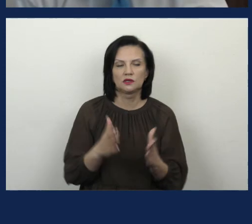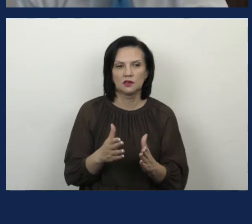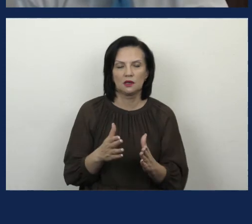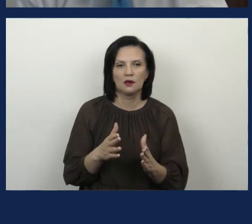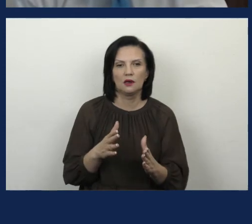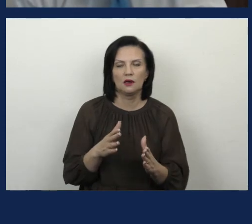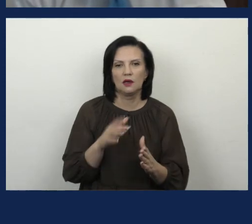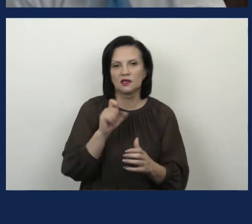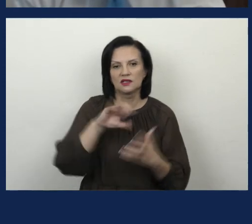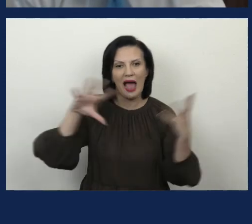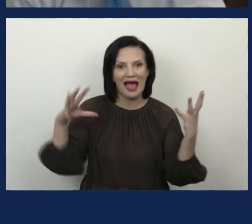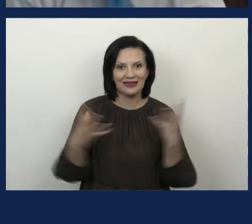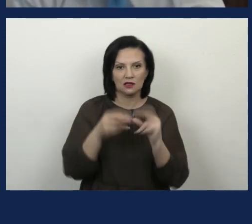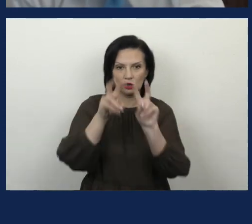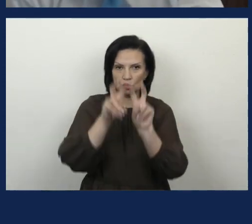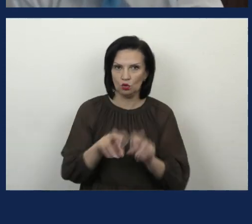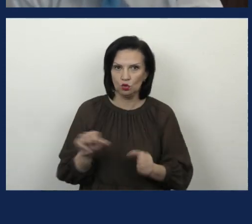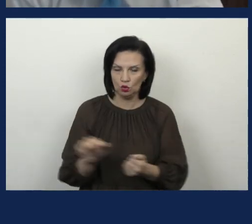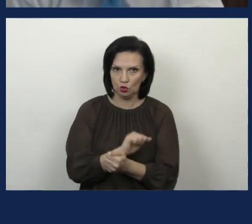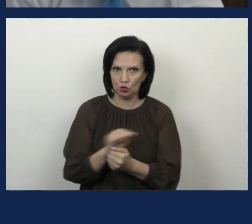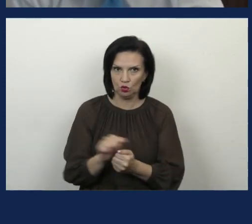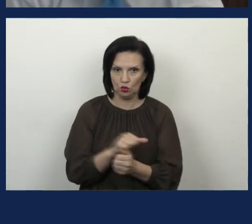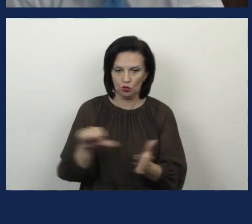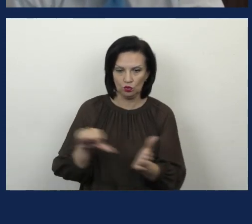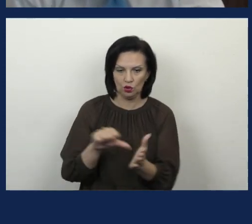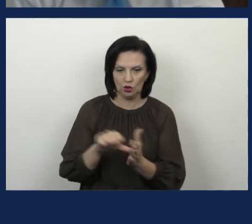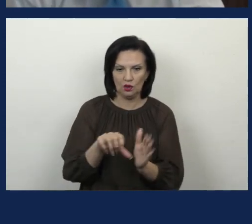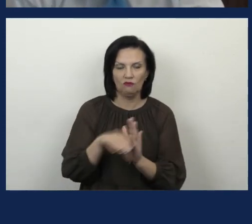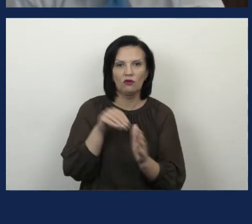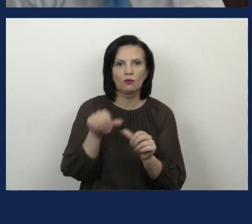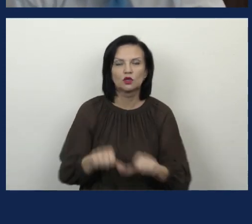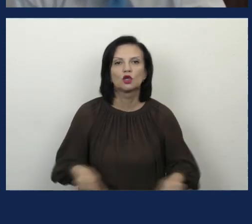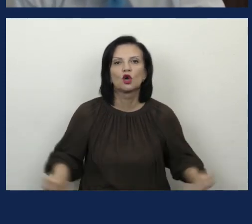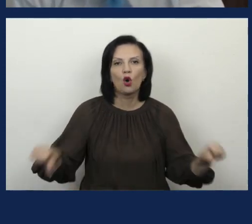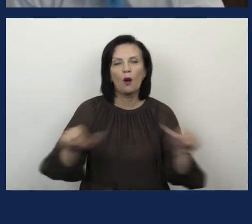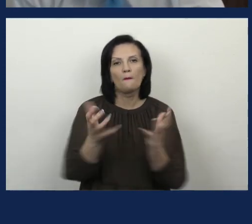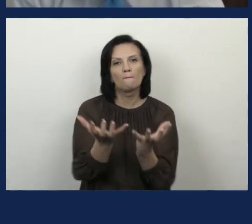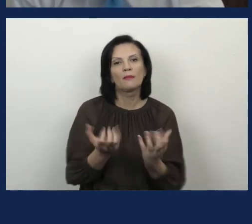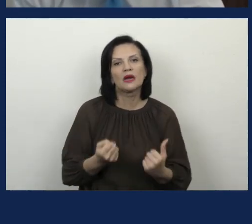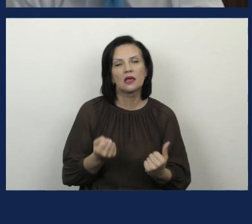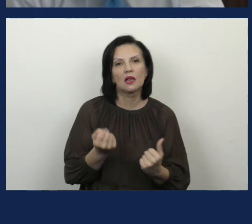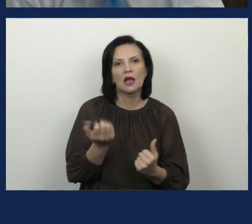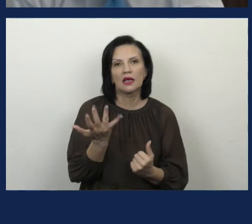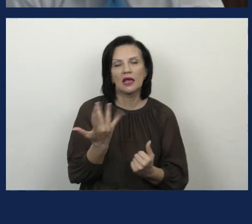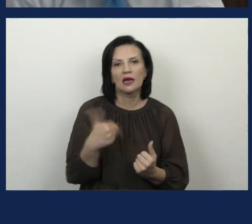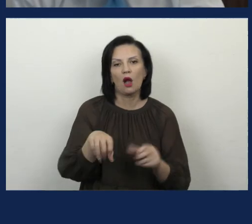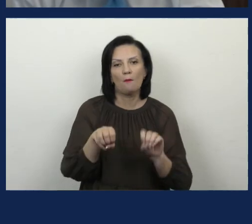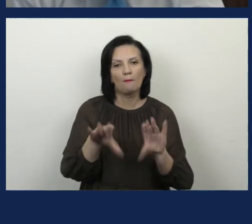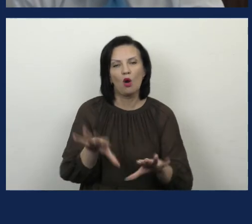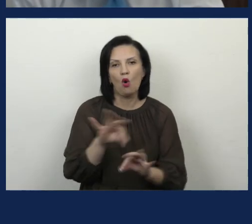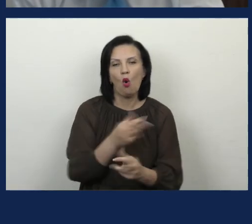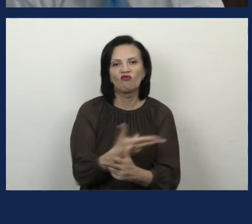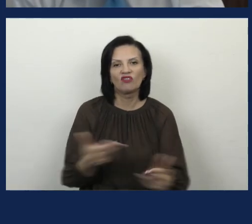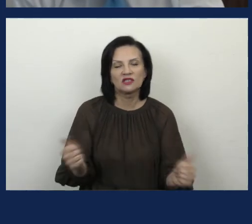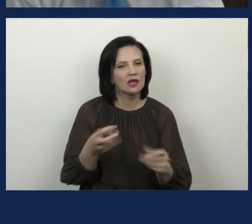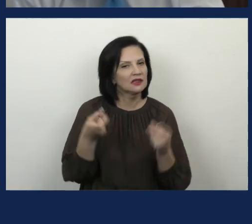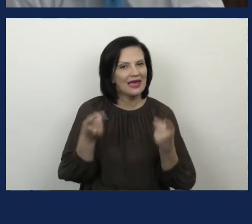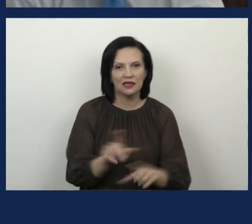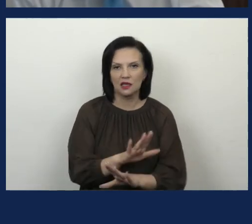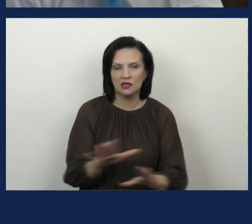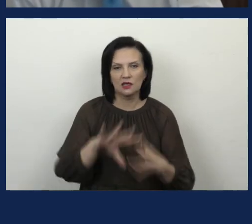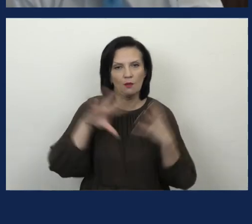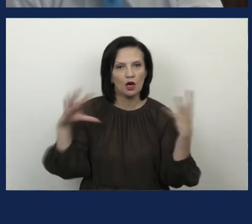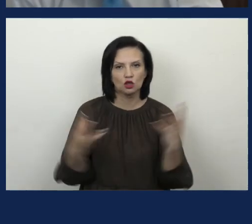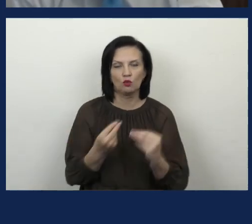election commission, as a result of looking at the documents from the precinct election commissions, made